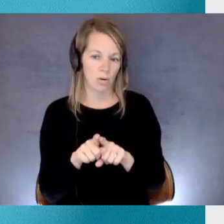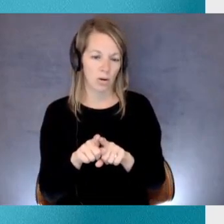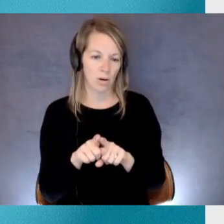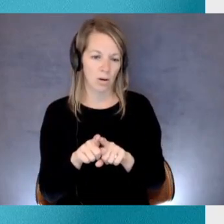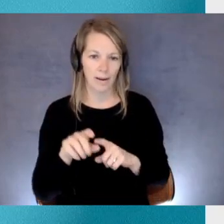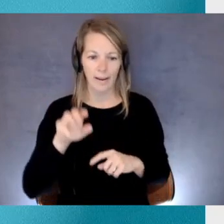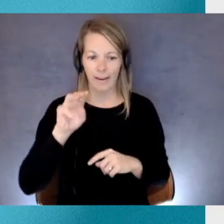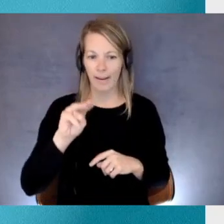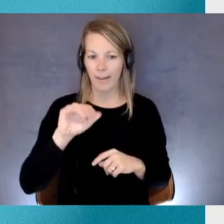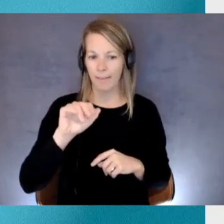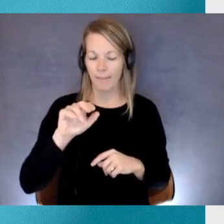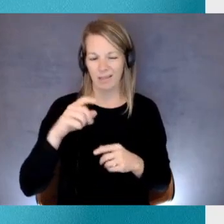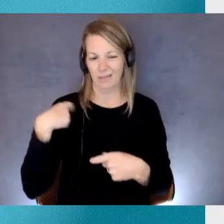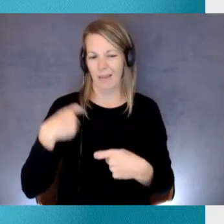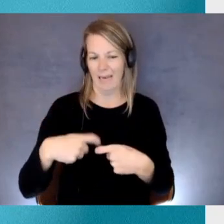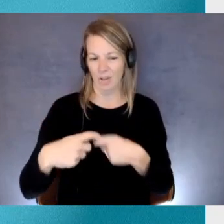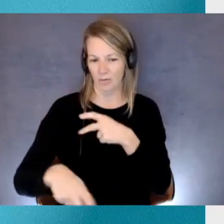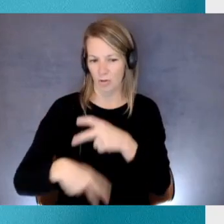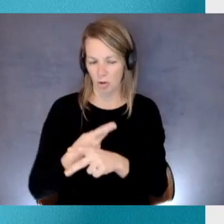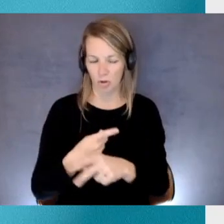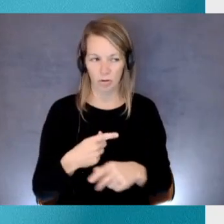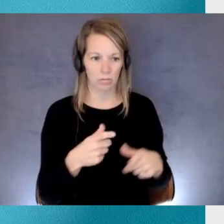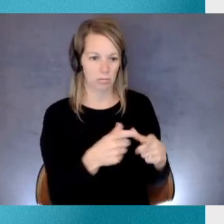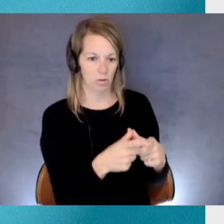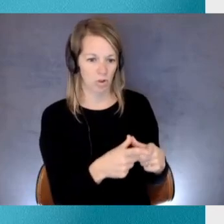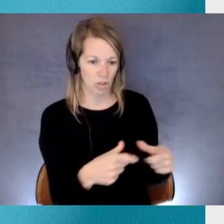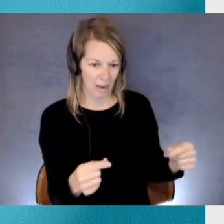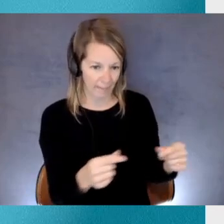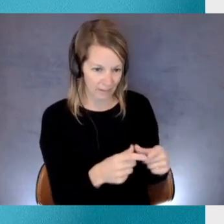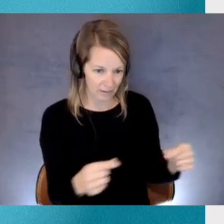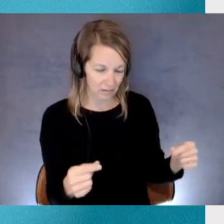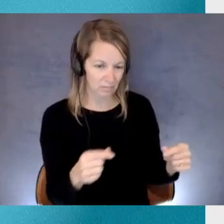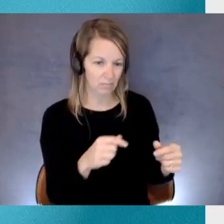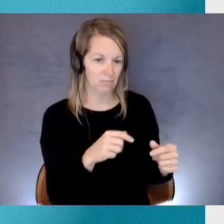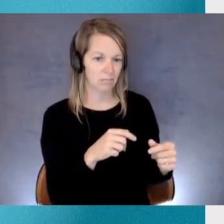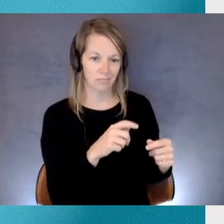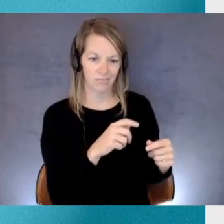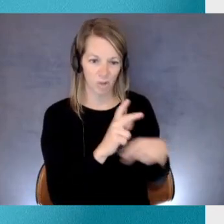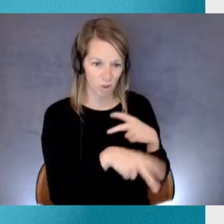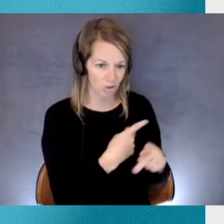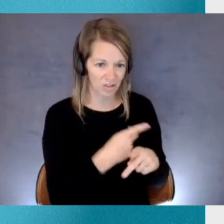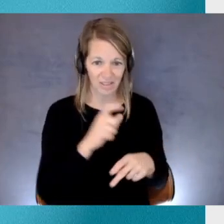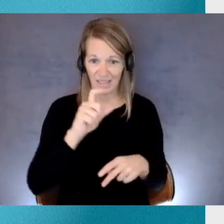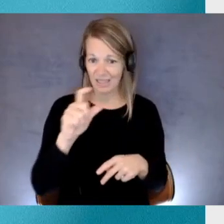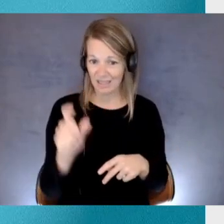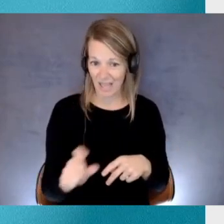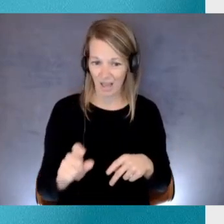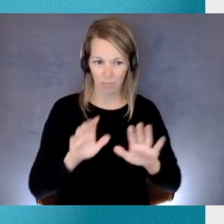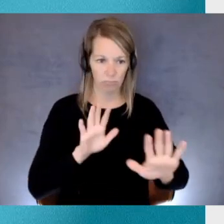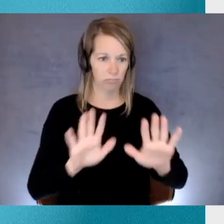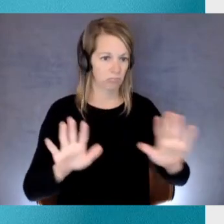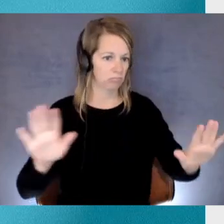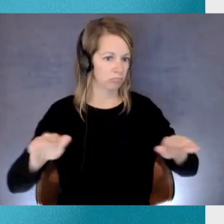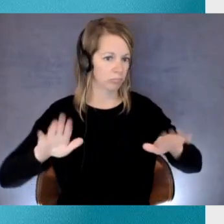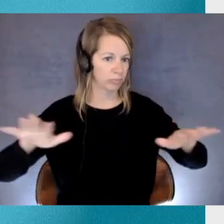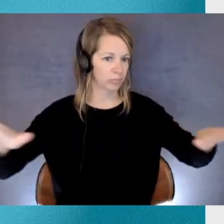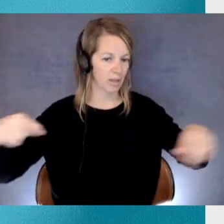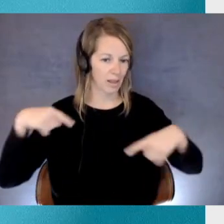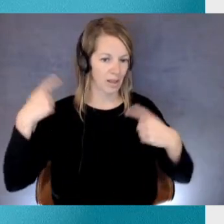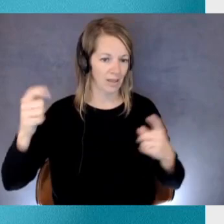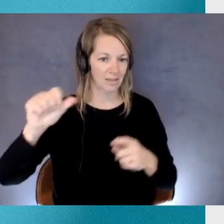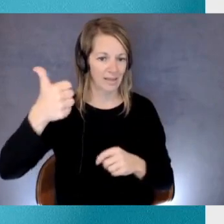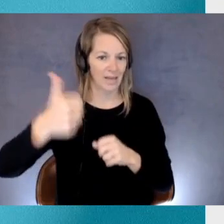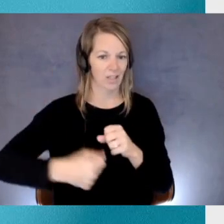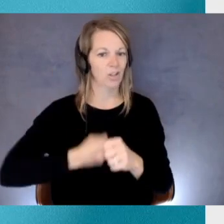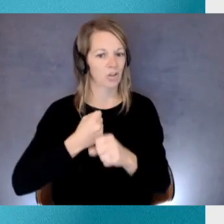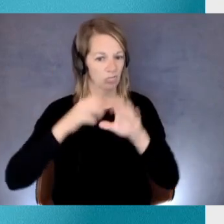is a Spanish language version. There's a Japan Graphic Medicine Association, which is Italian. This has become crazy enough in the last 10 years, a